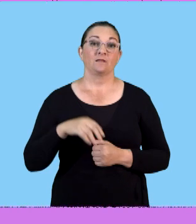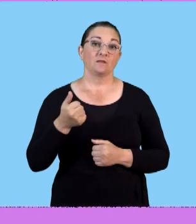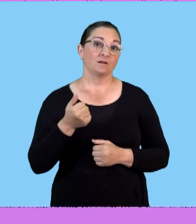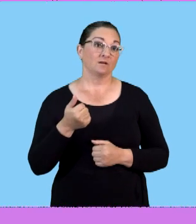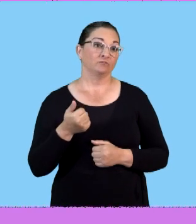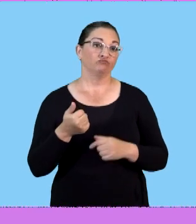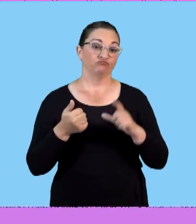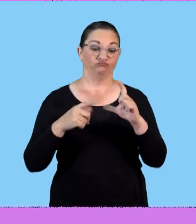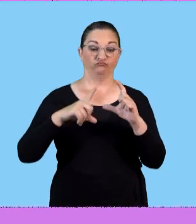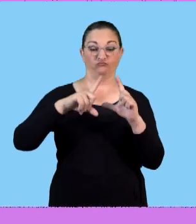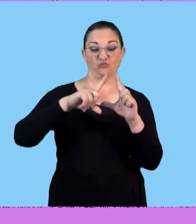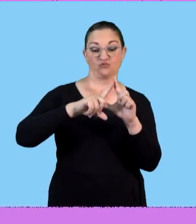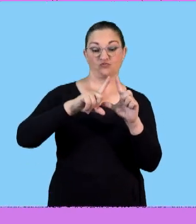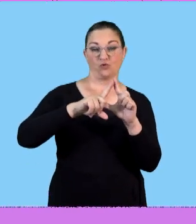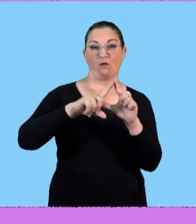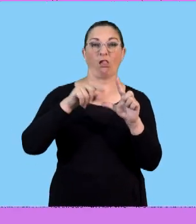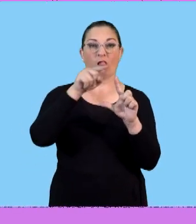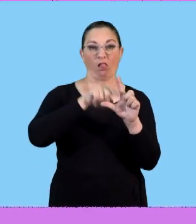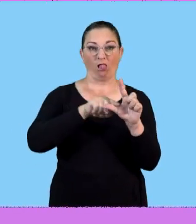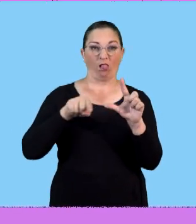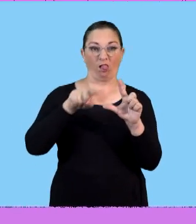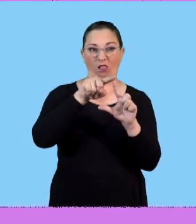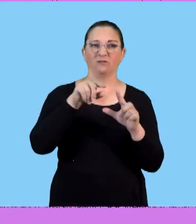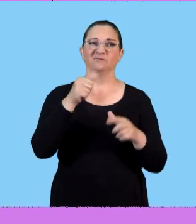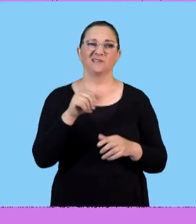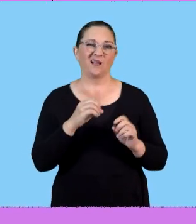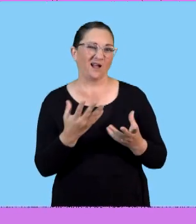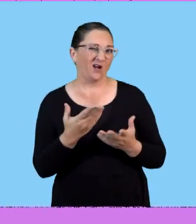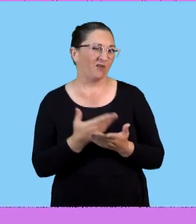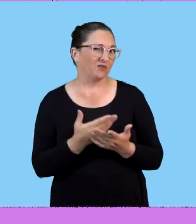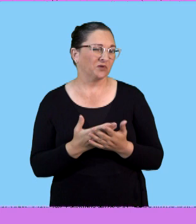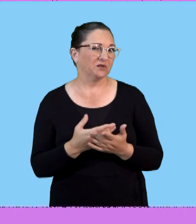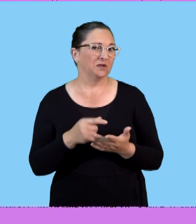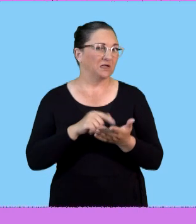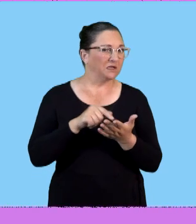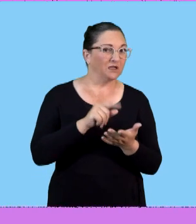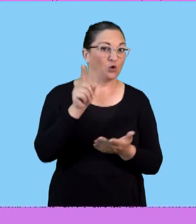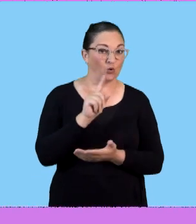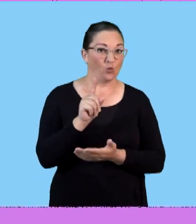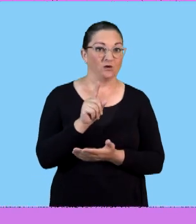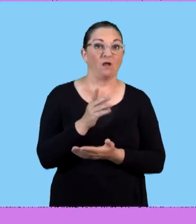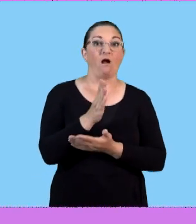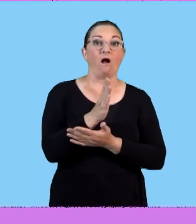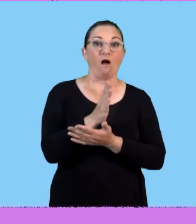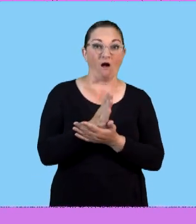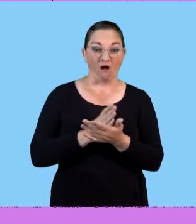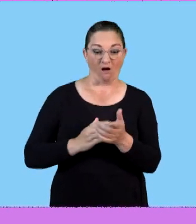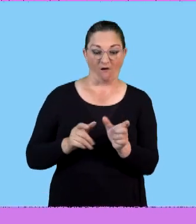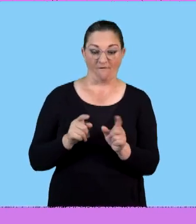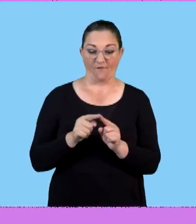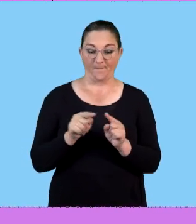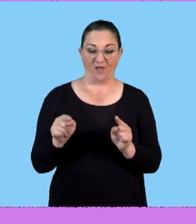length. Then, in terms of a triangle, how will we calculate the area of a triangle? We say it's half your